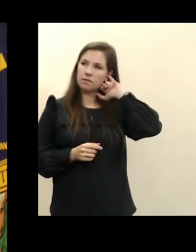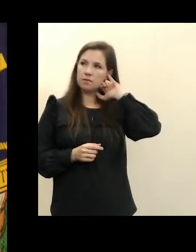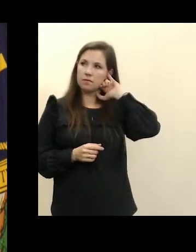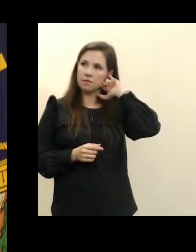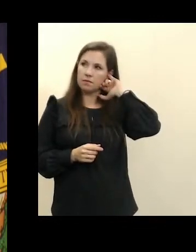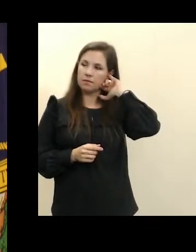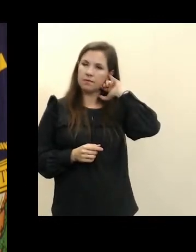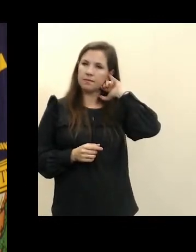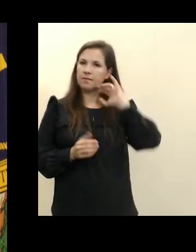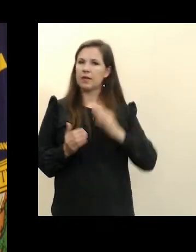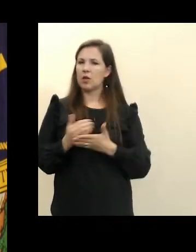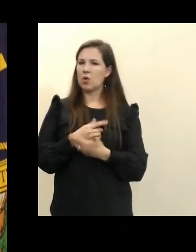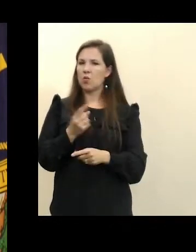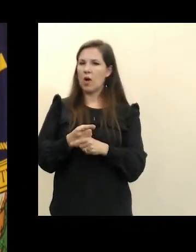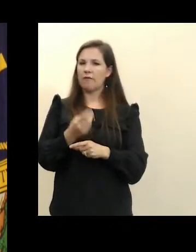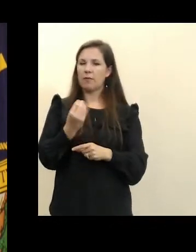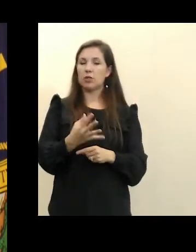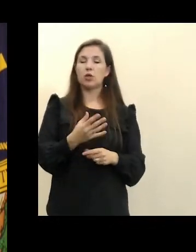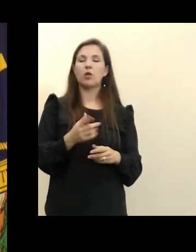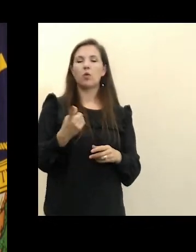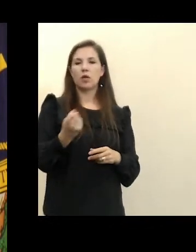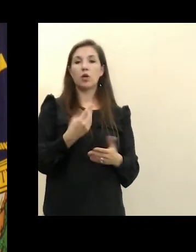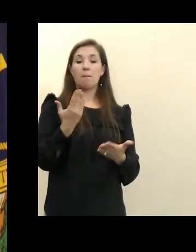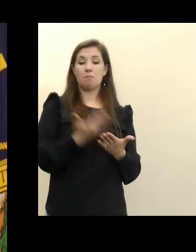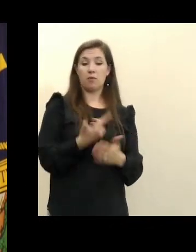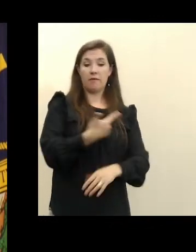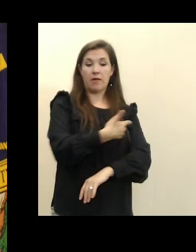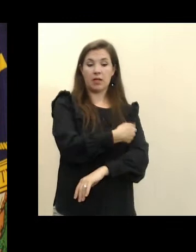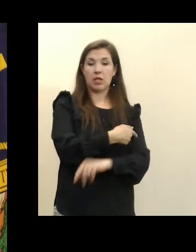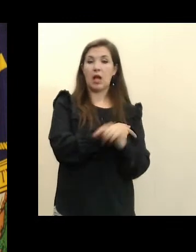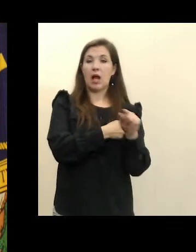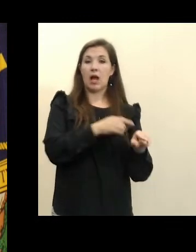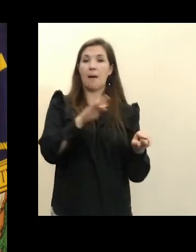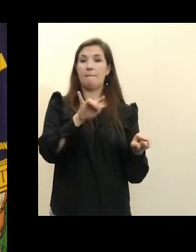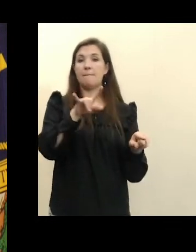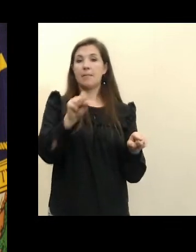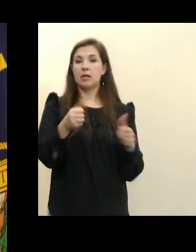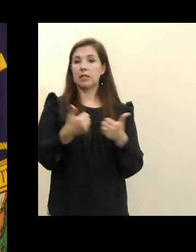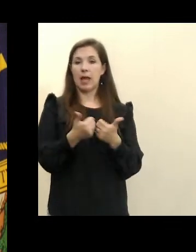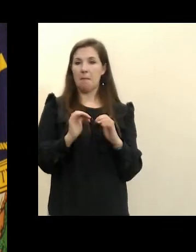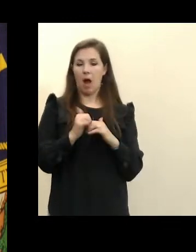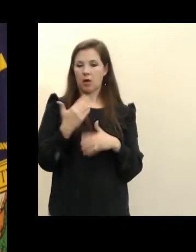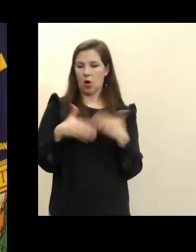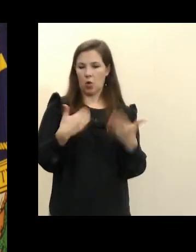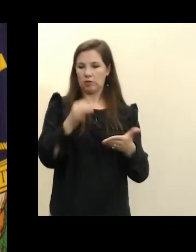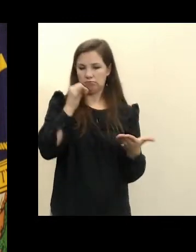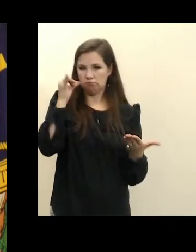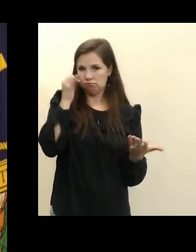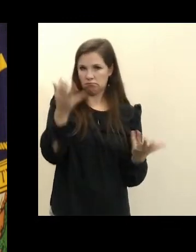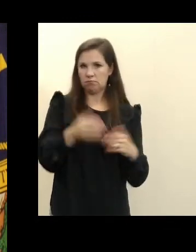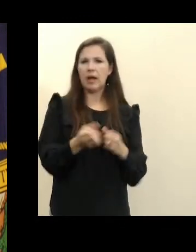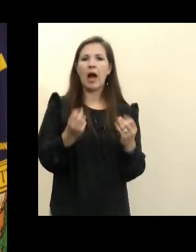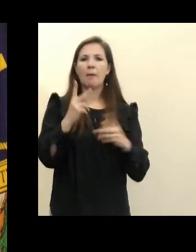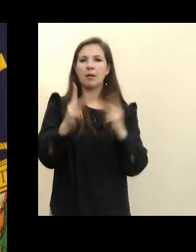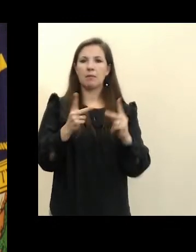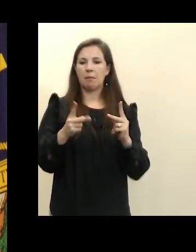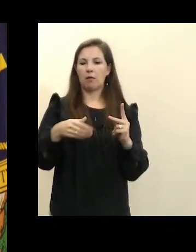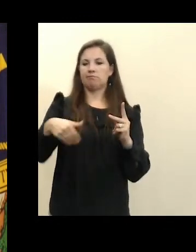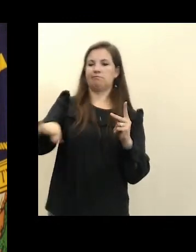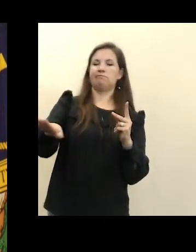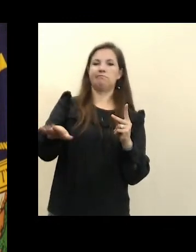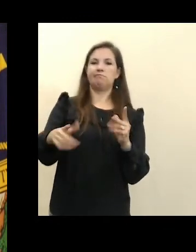Got to get the right information. The question was proof of vaccinations at the Bills game. How did it go? Were turned away.